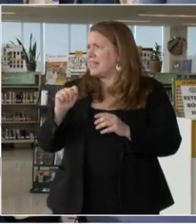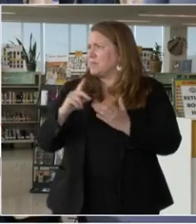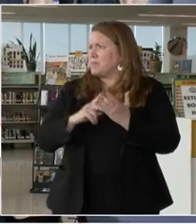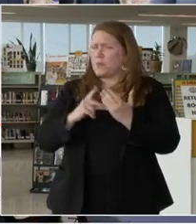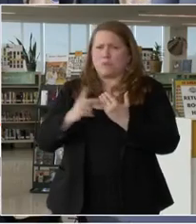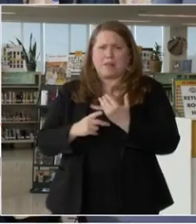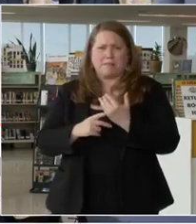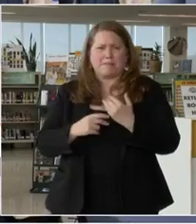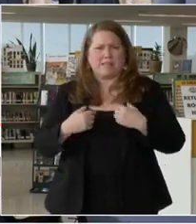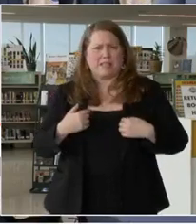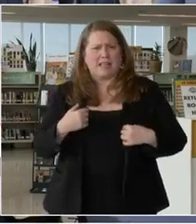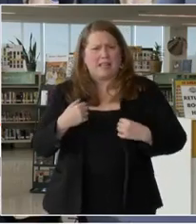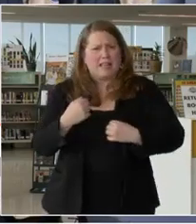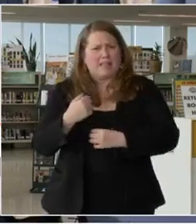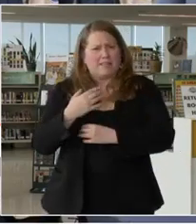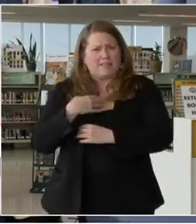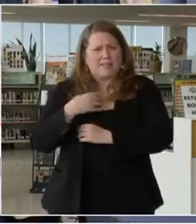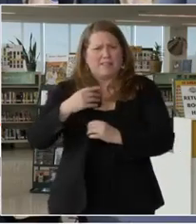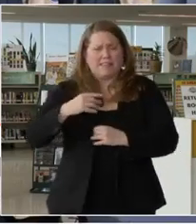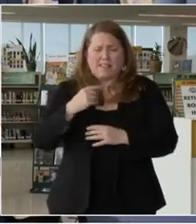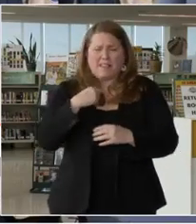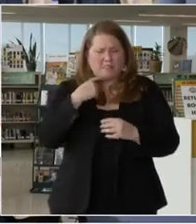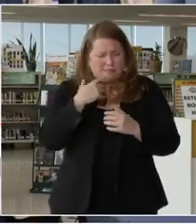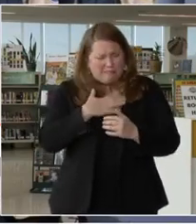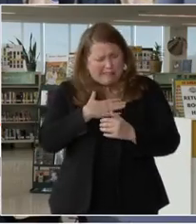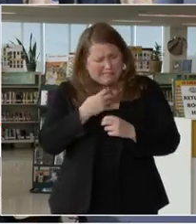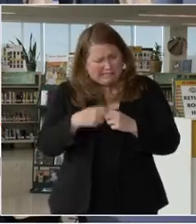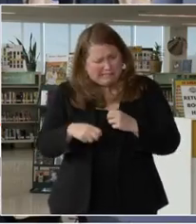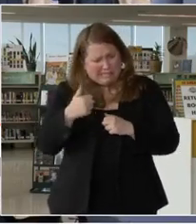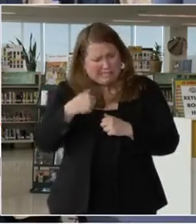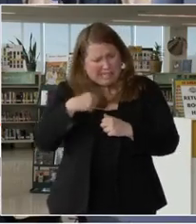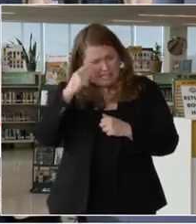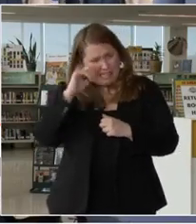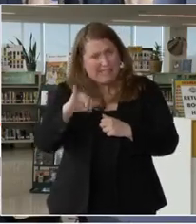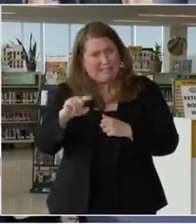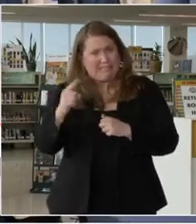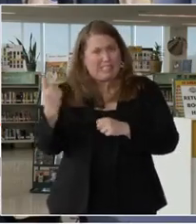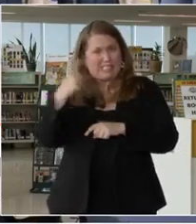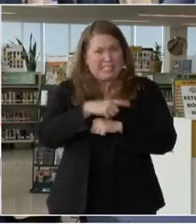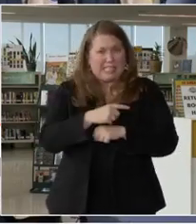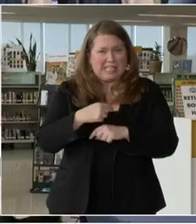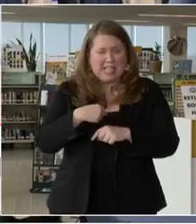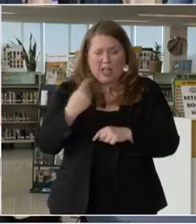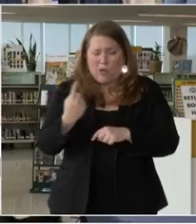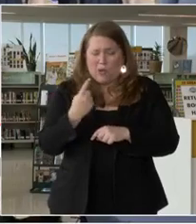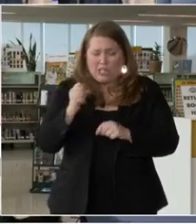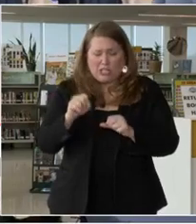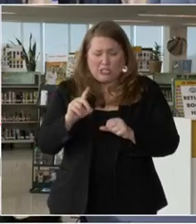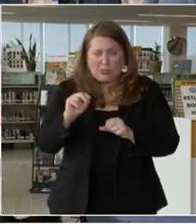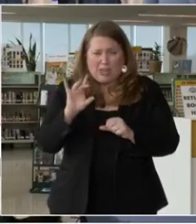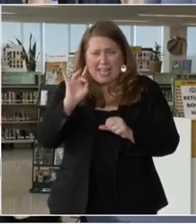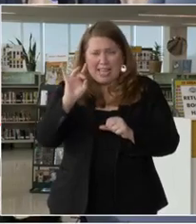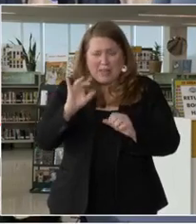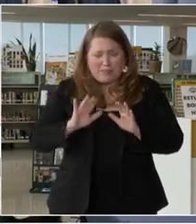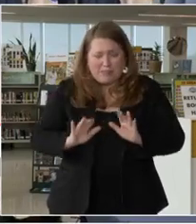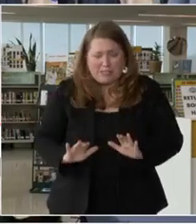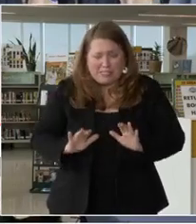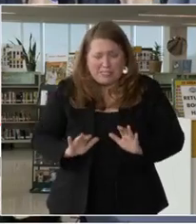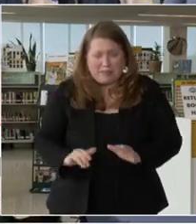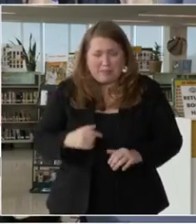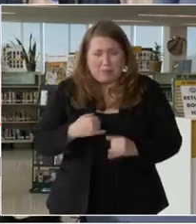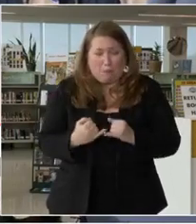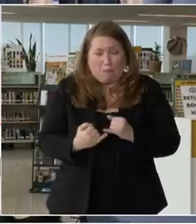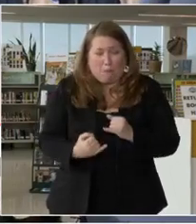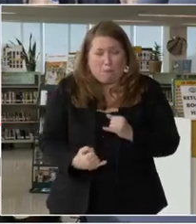man, I think my first day in academy, I could only do like 8 push-ups, right? I was like, that was like